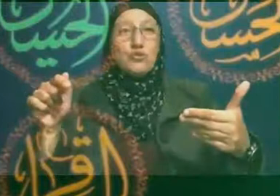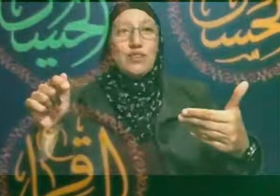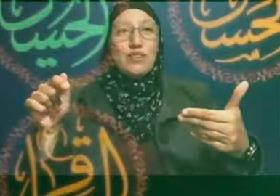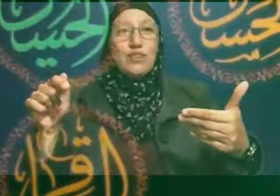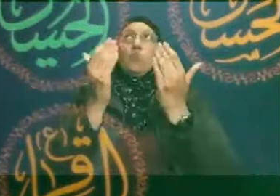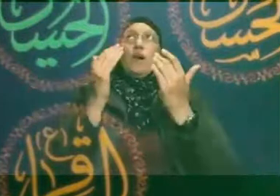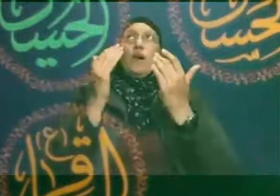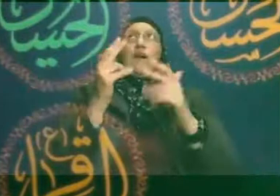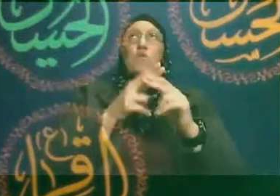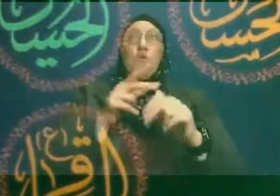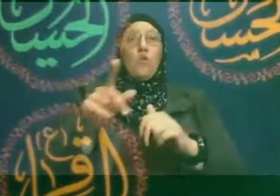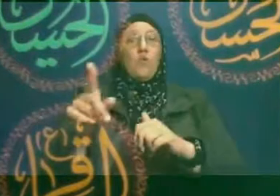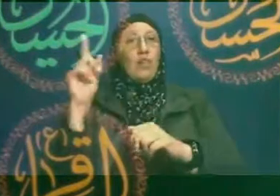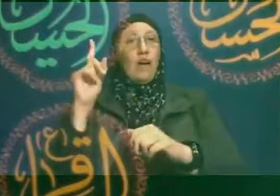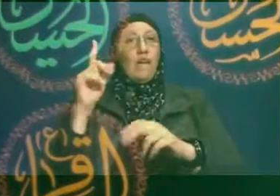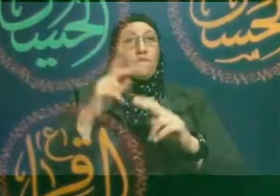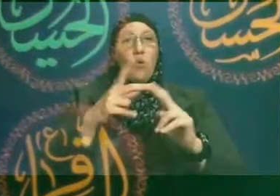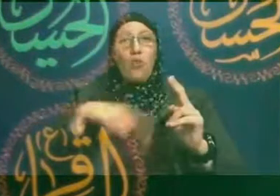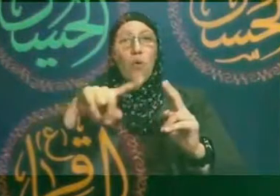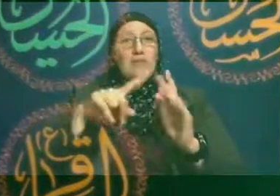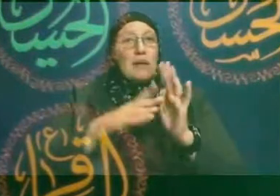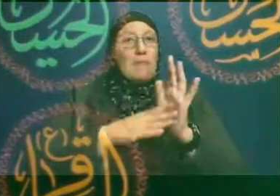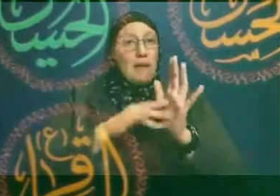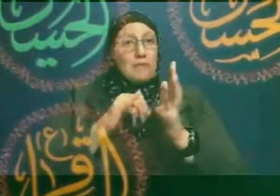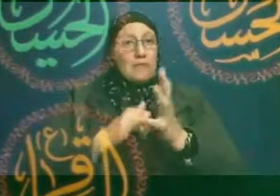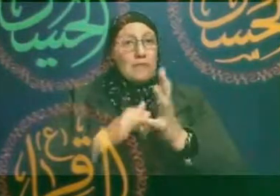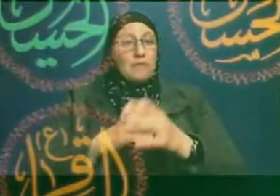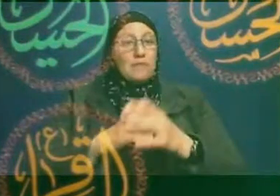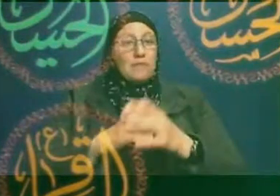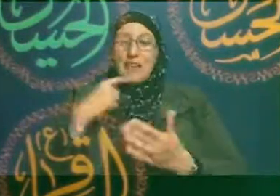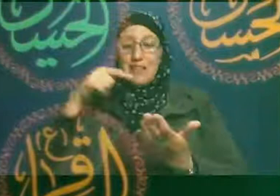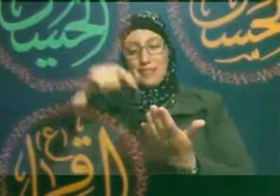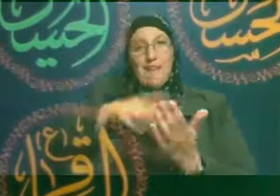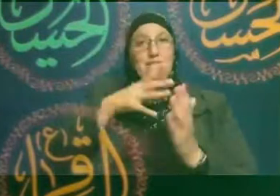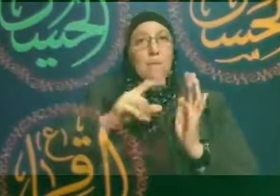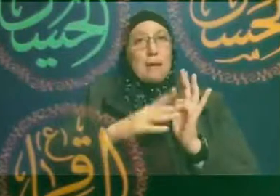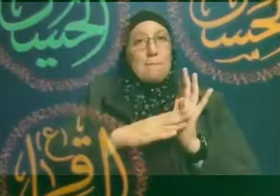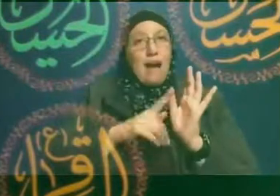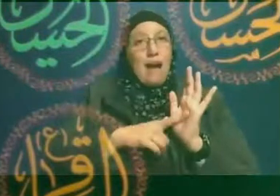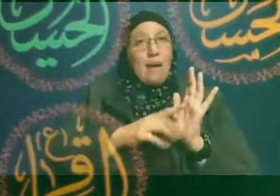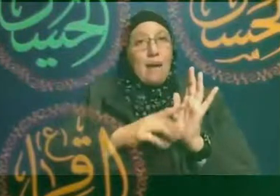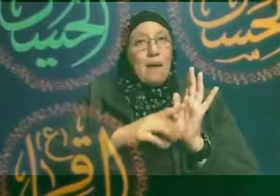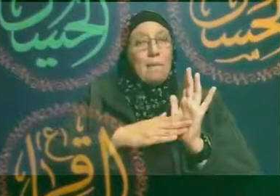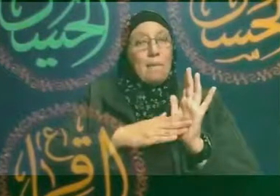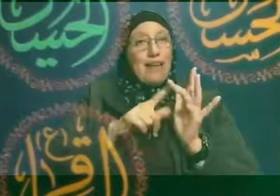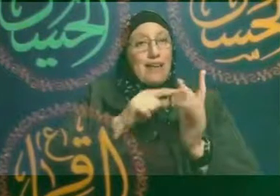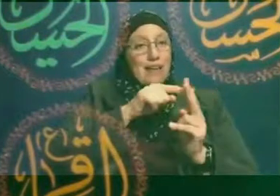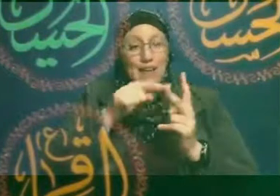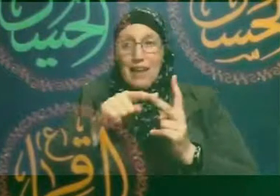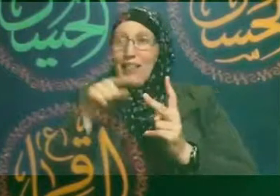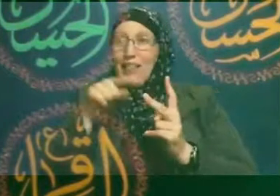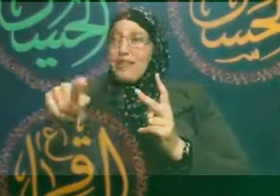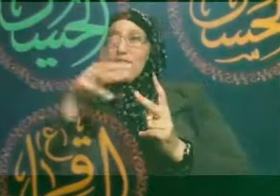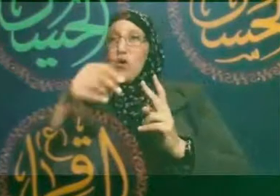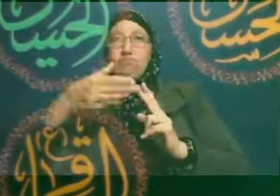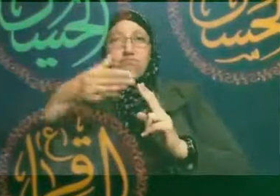the Imam. Tell them that, look, this is Dua Kumail of Imam Ali. This is Dua Abu Hamzat al-Thumali of Imam Zainul Abidin alayhi